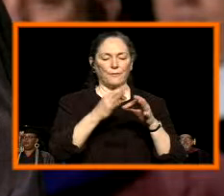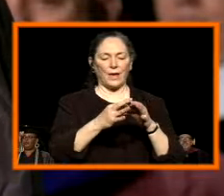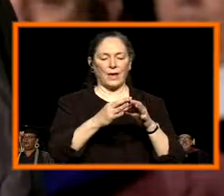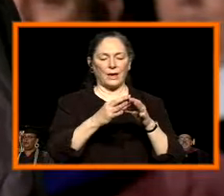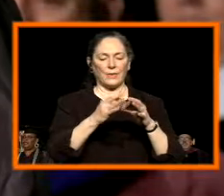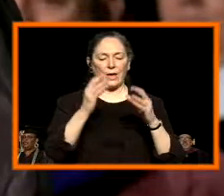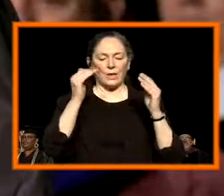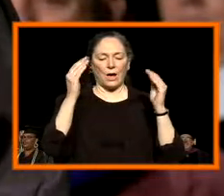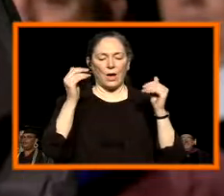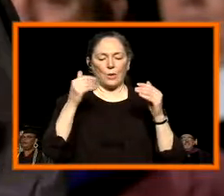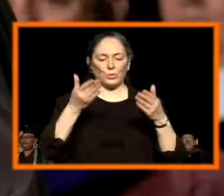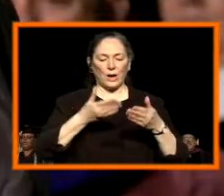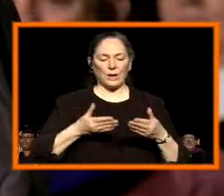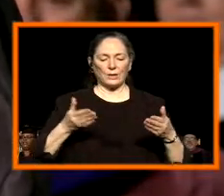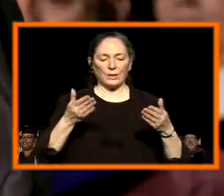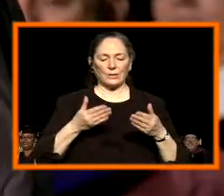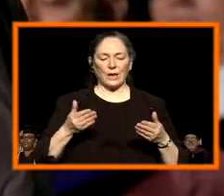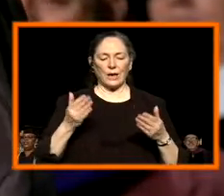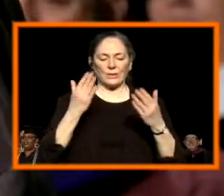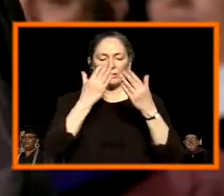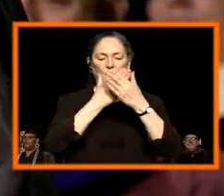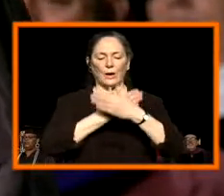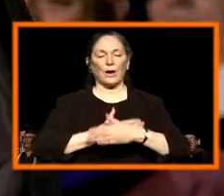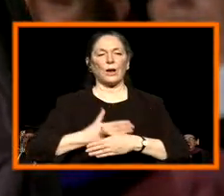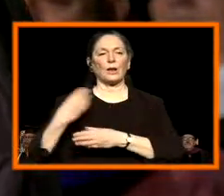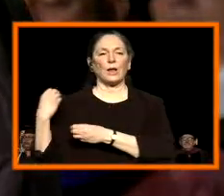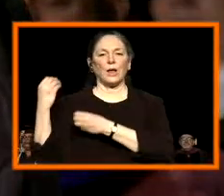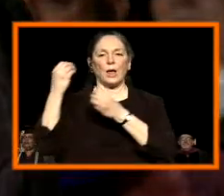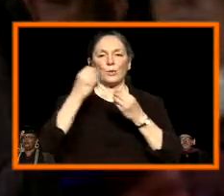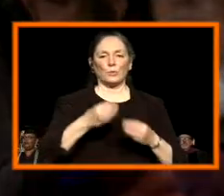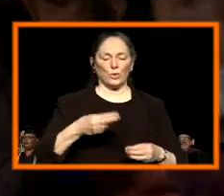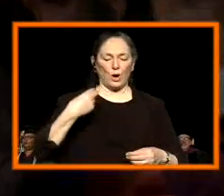the hope that the darkness has